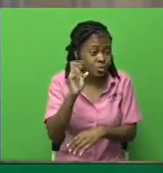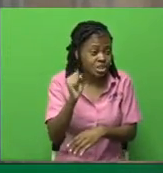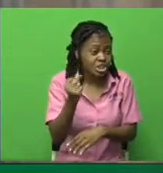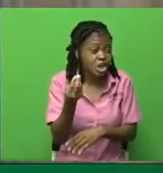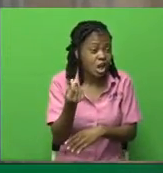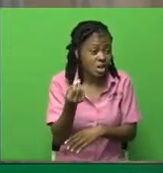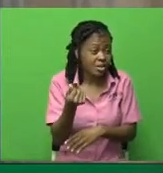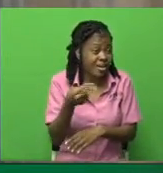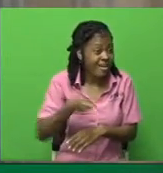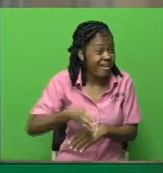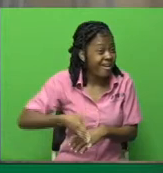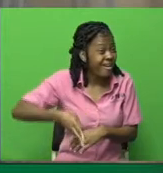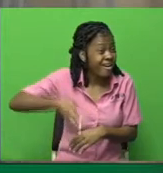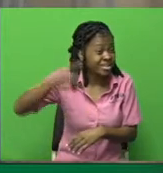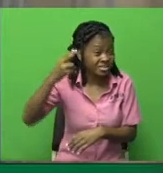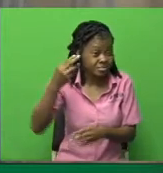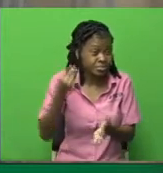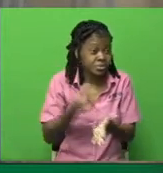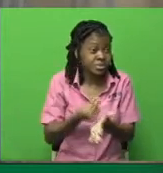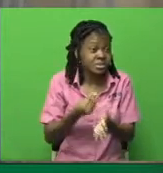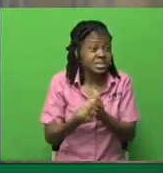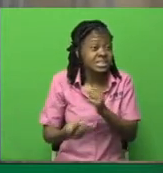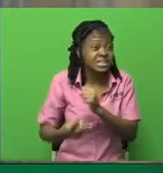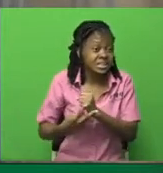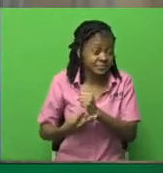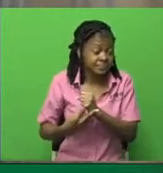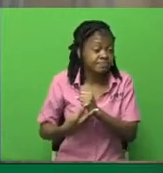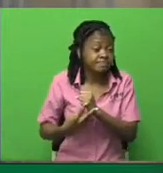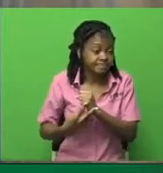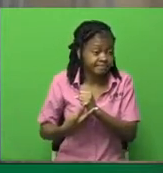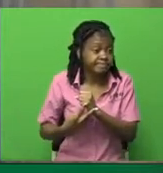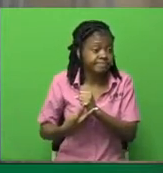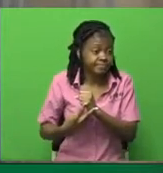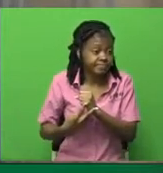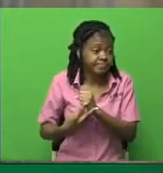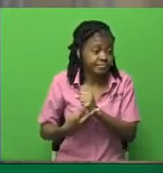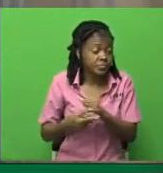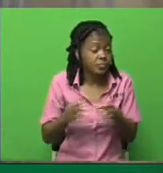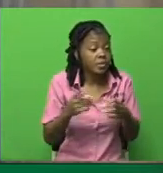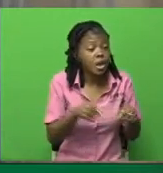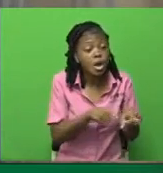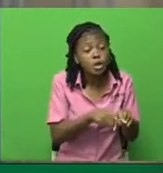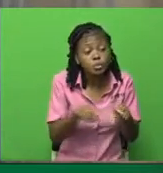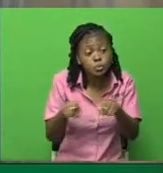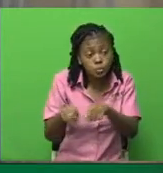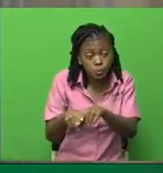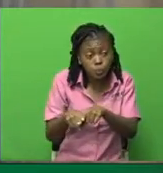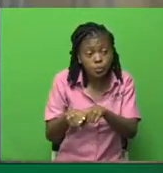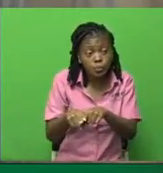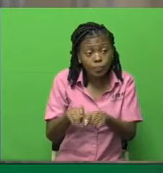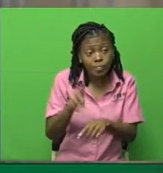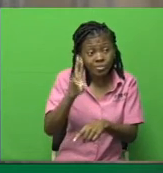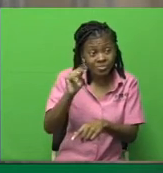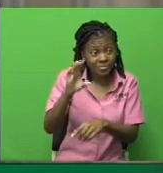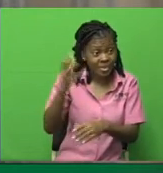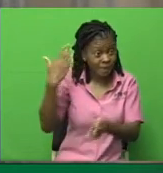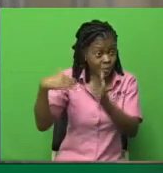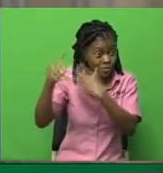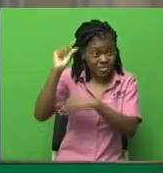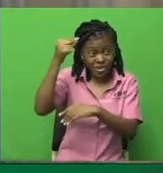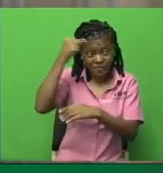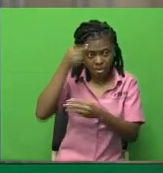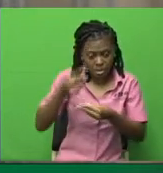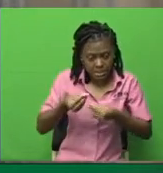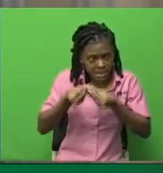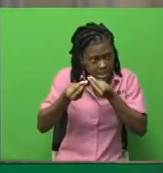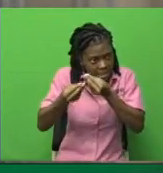region he also inherited as a financial buffer U.S 5.6 billion in